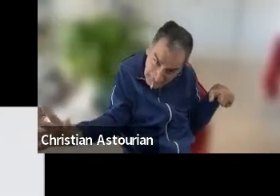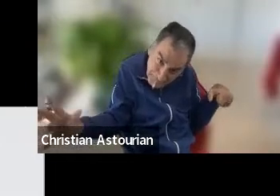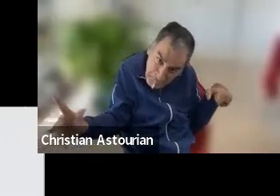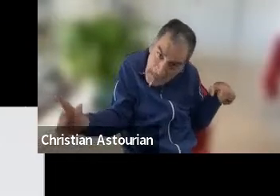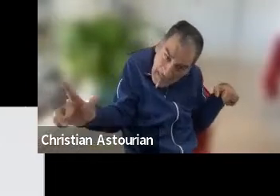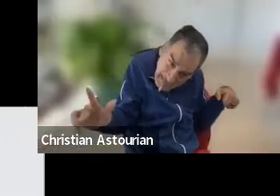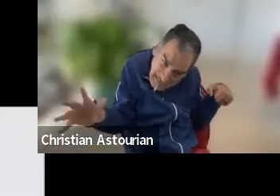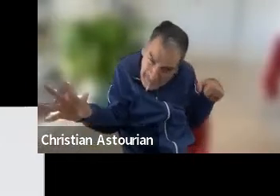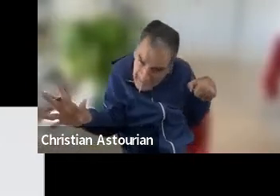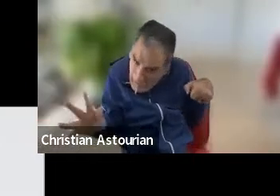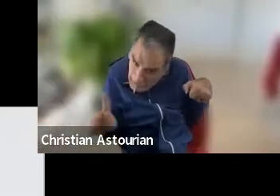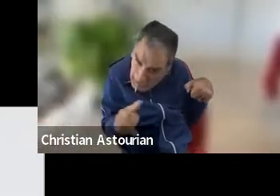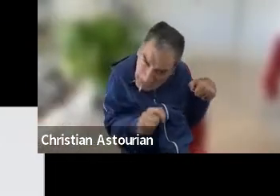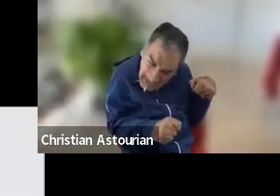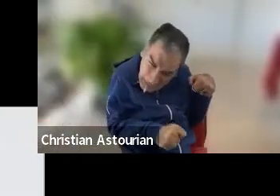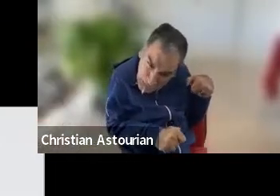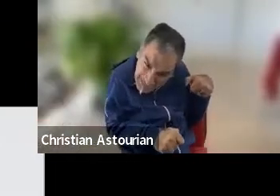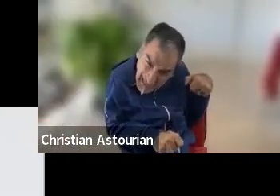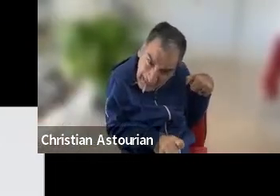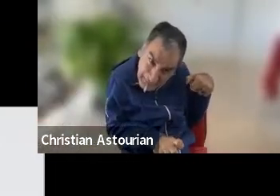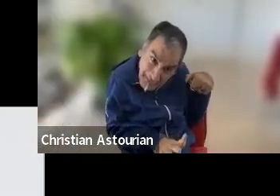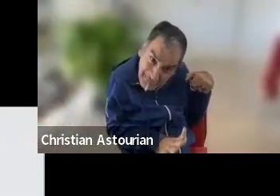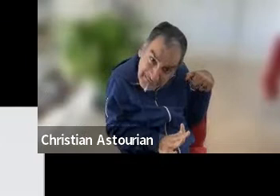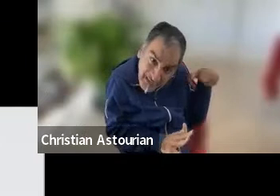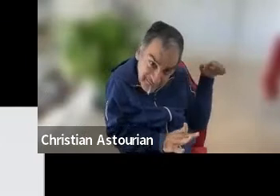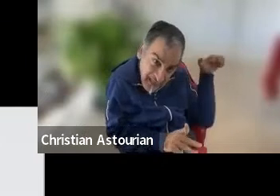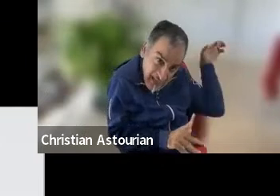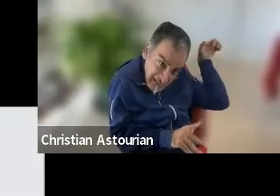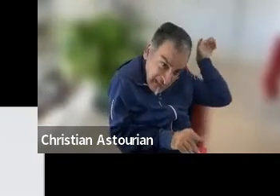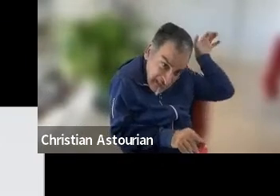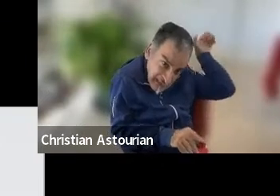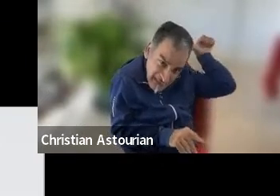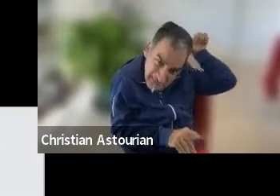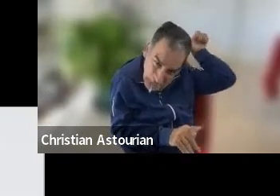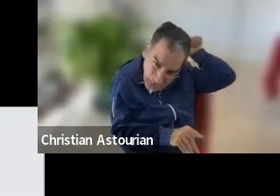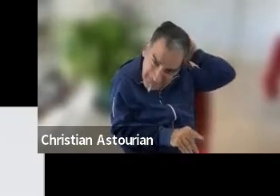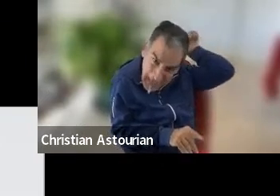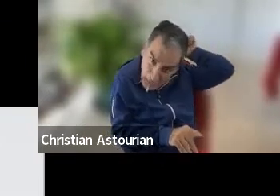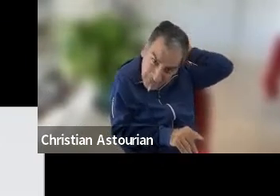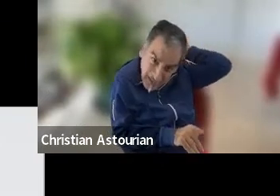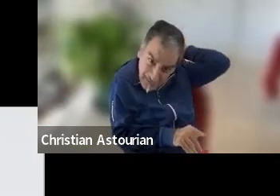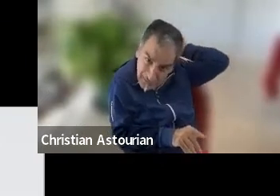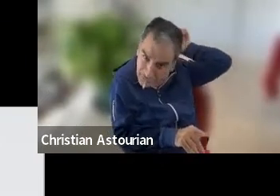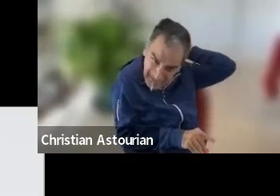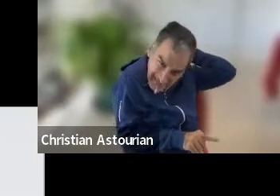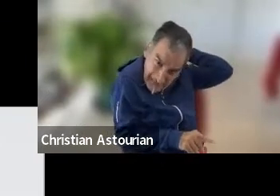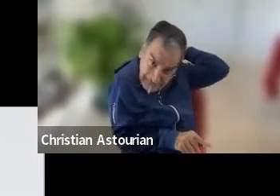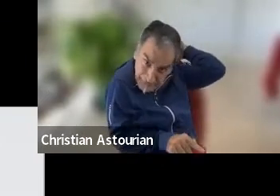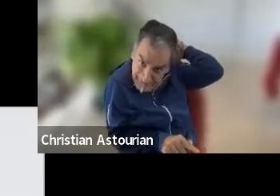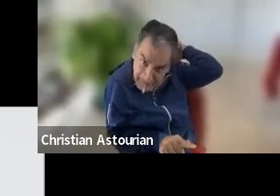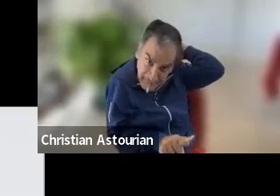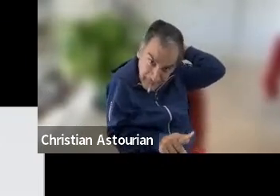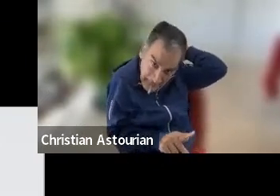disability. Now, I would like to start by saying that there is no doubt that,